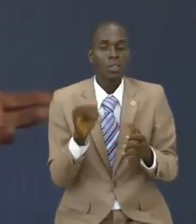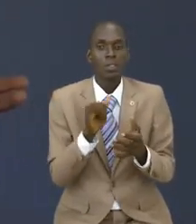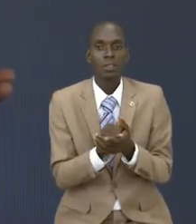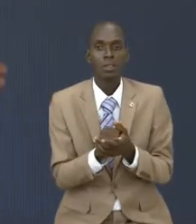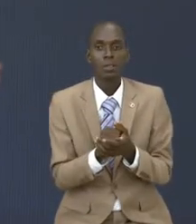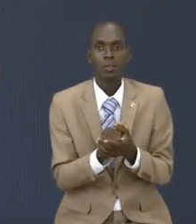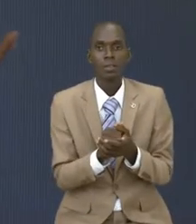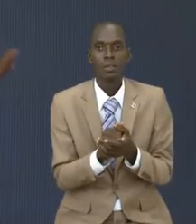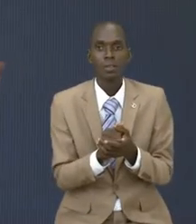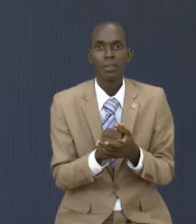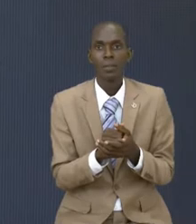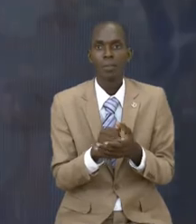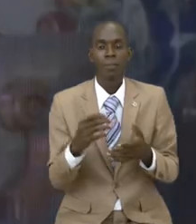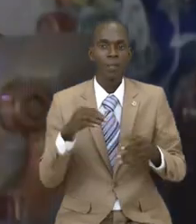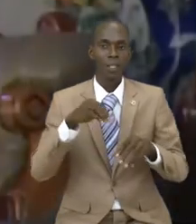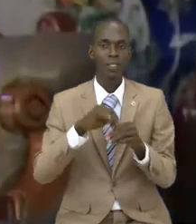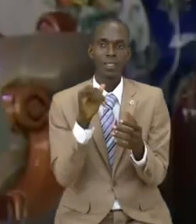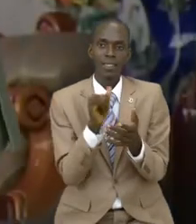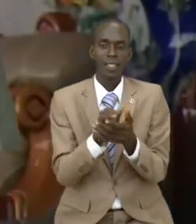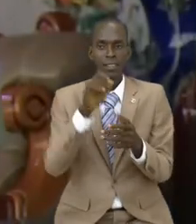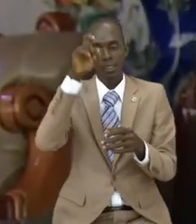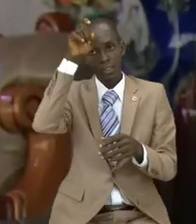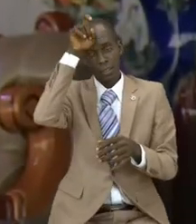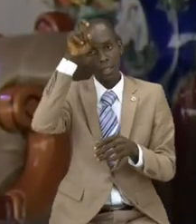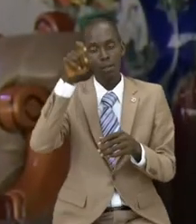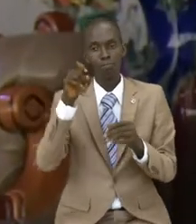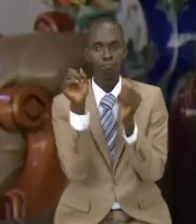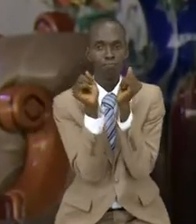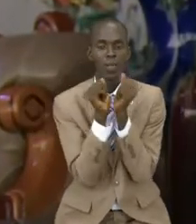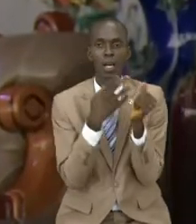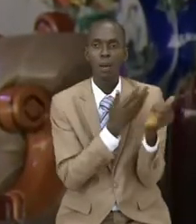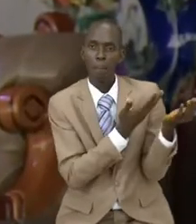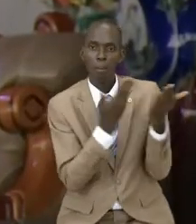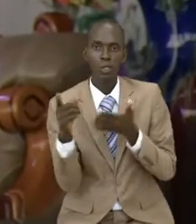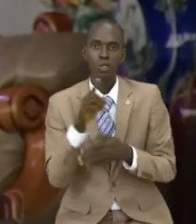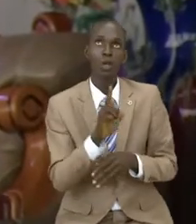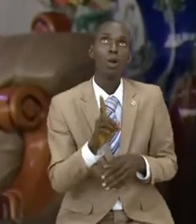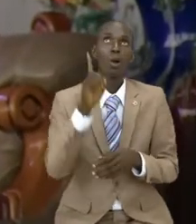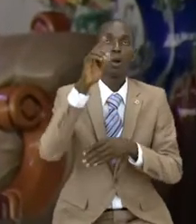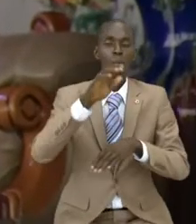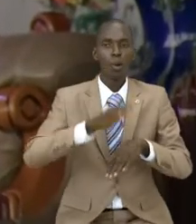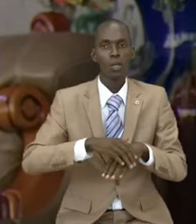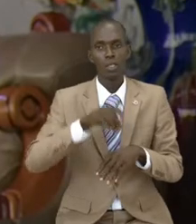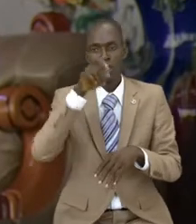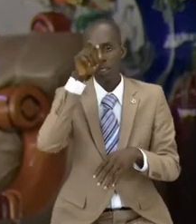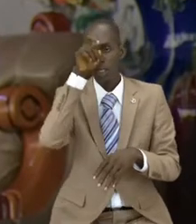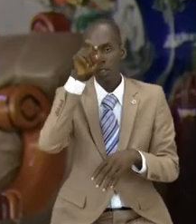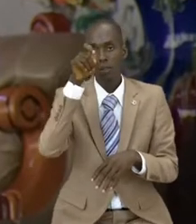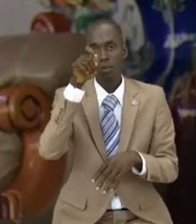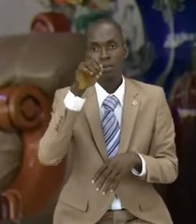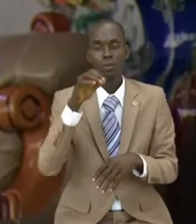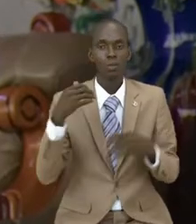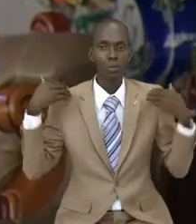of that Egyptian bondage and he brings you up on eagle's wings by taking